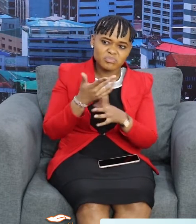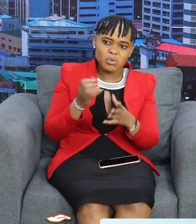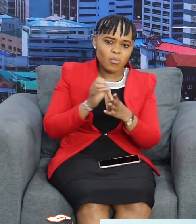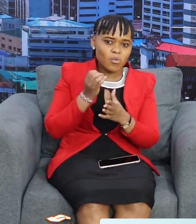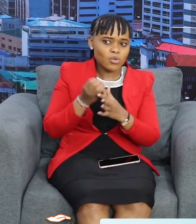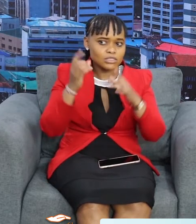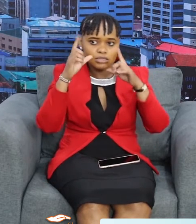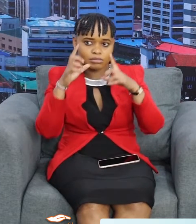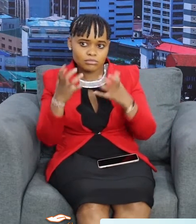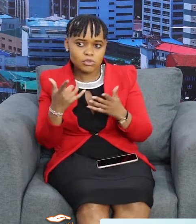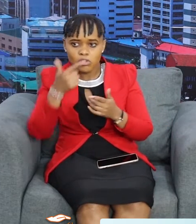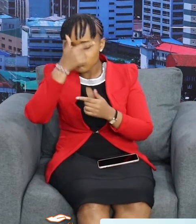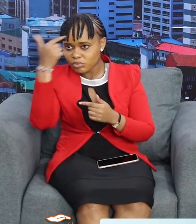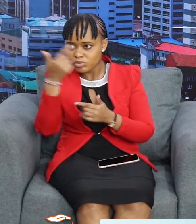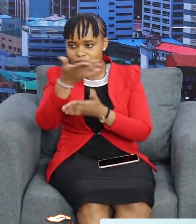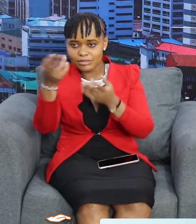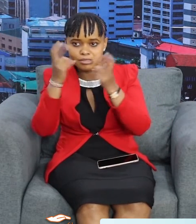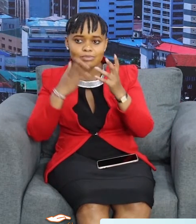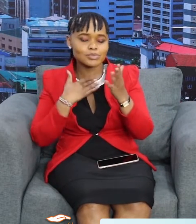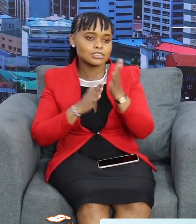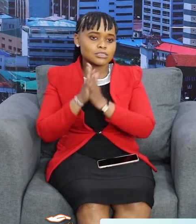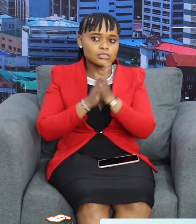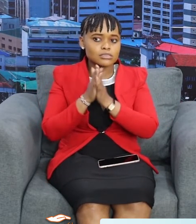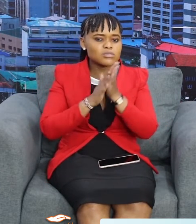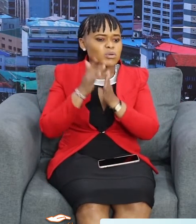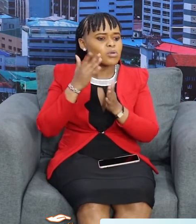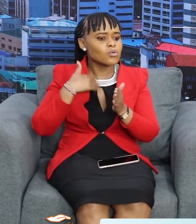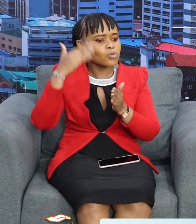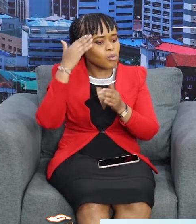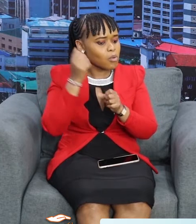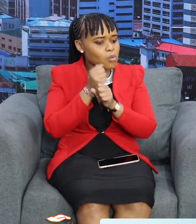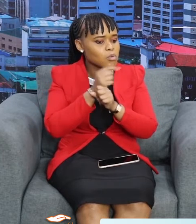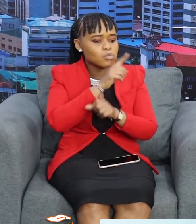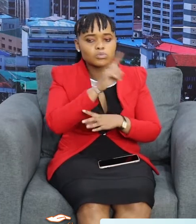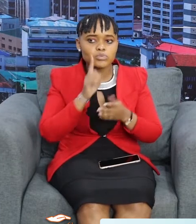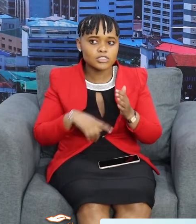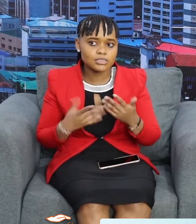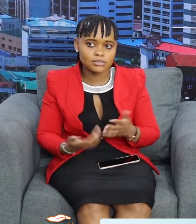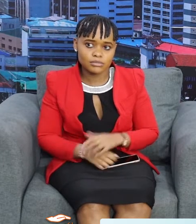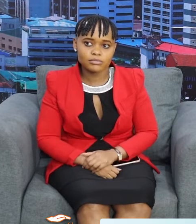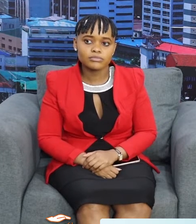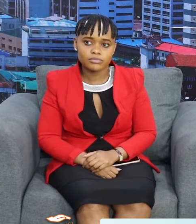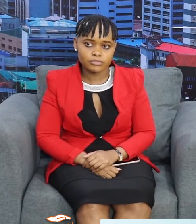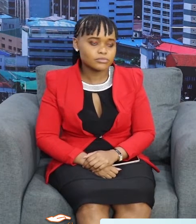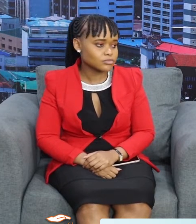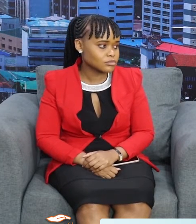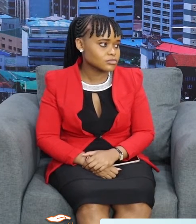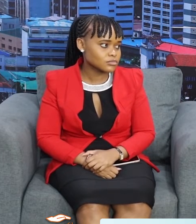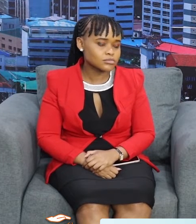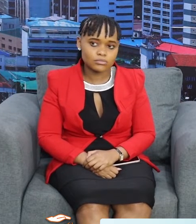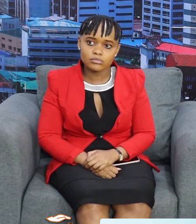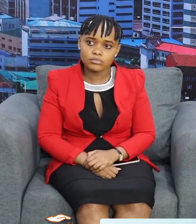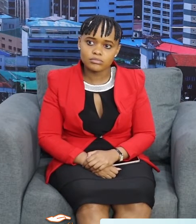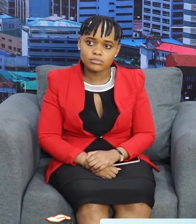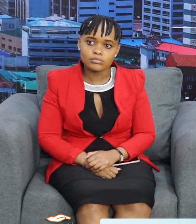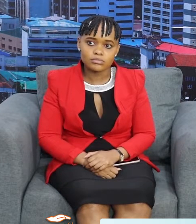in Glamour Show. So probably we will share with the viewers the videos and the photos on what you really do,